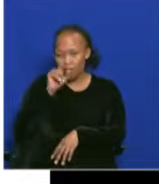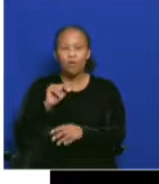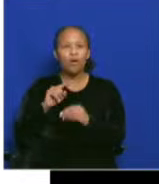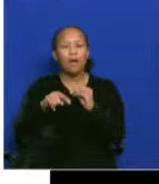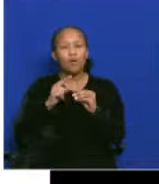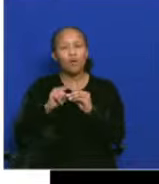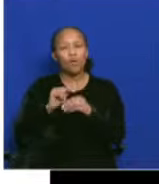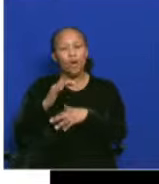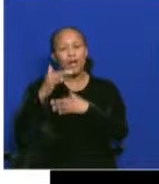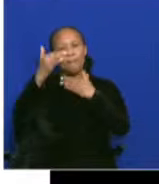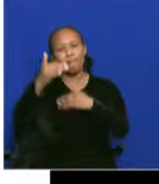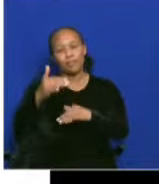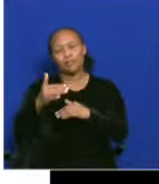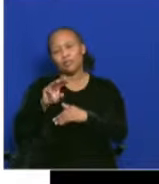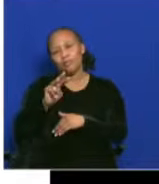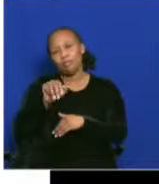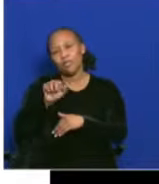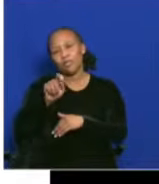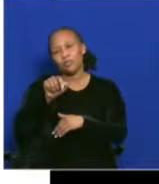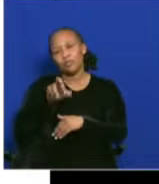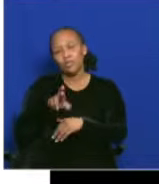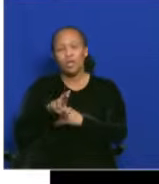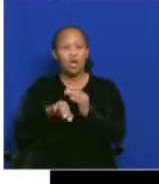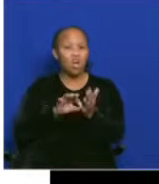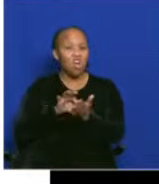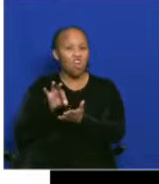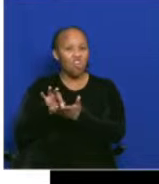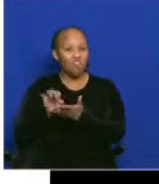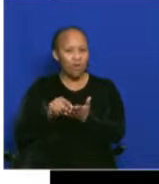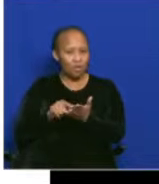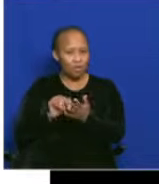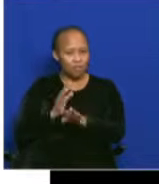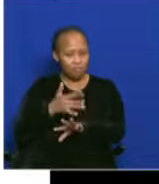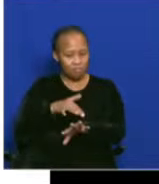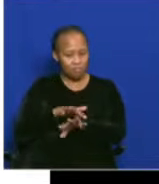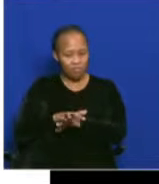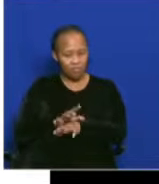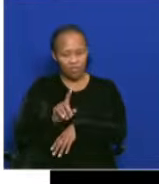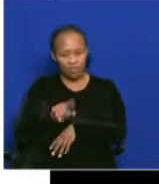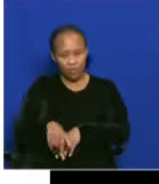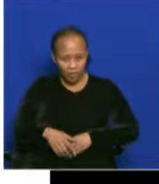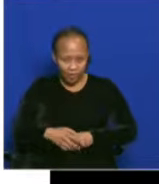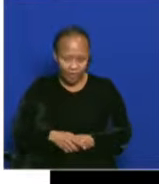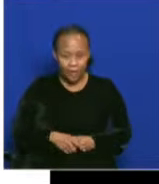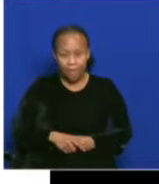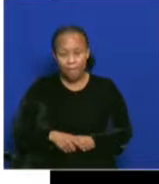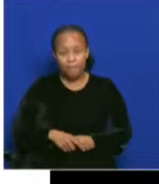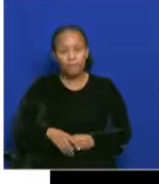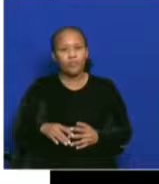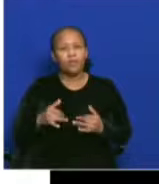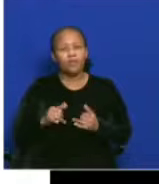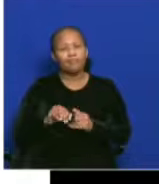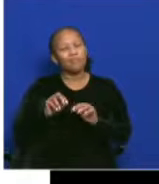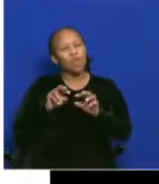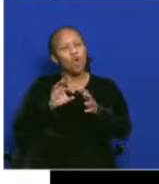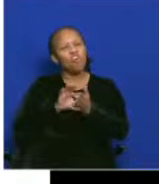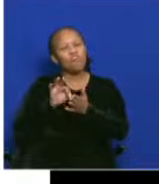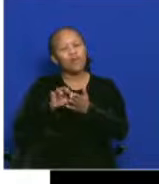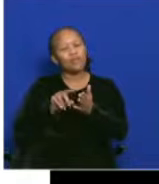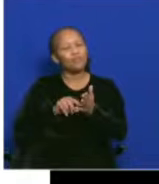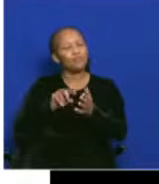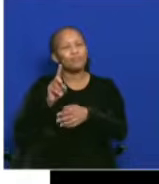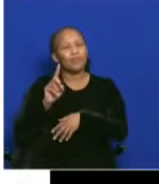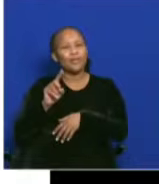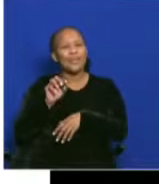contract, or particular aspect of the contract. And it is an IT, it's not just IT related, it is also